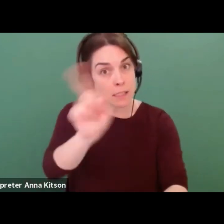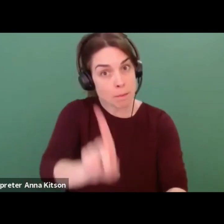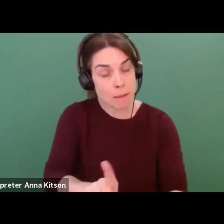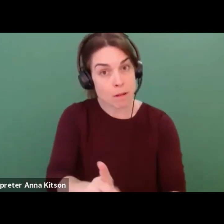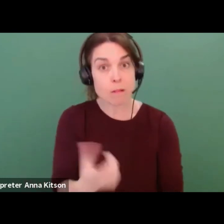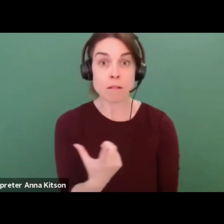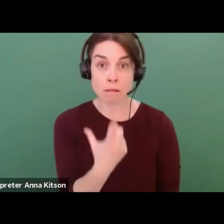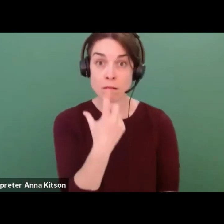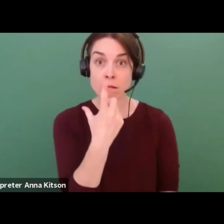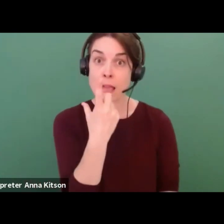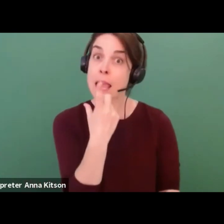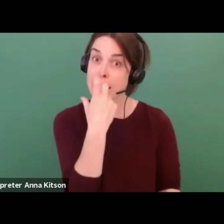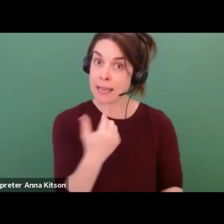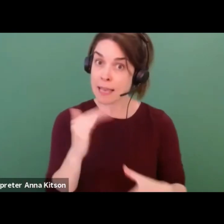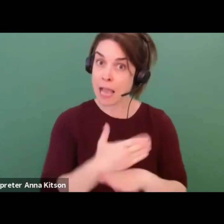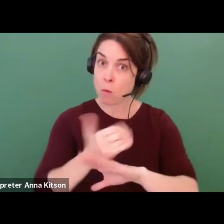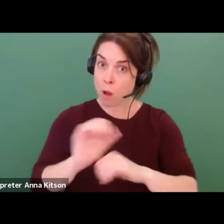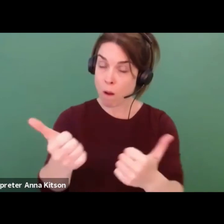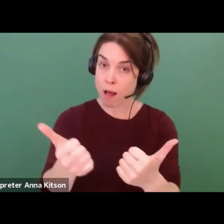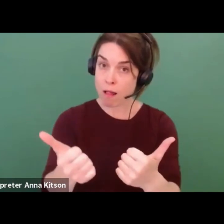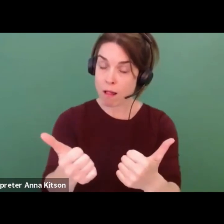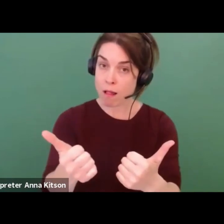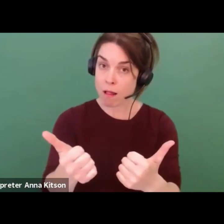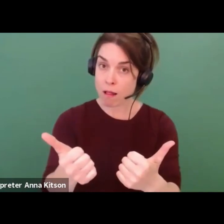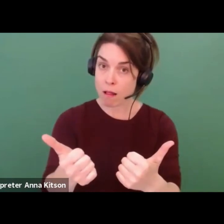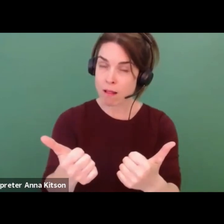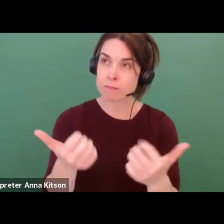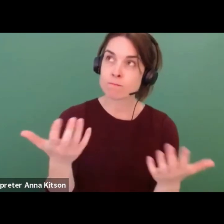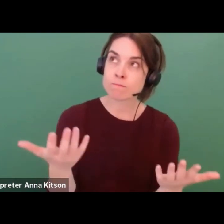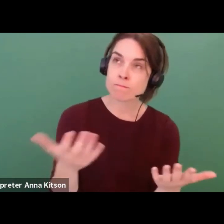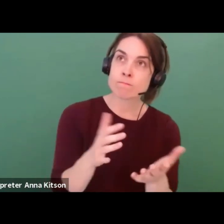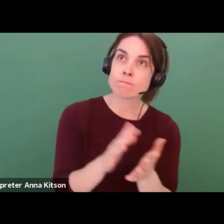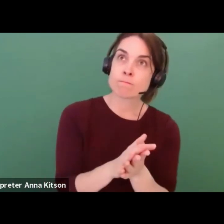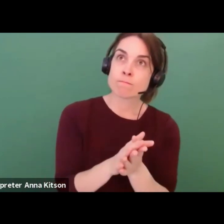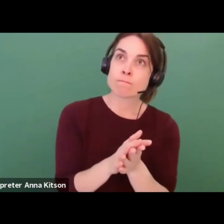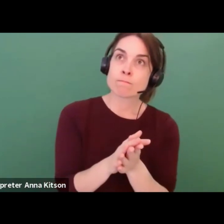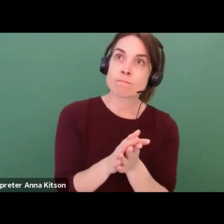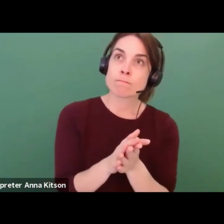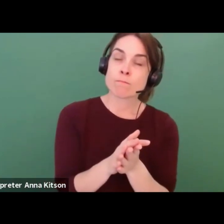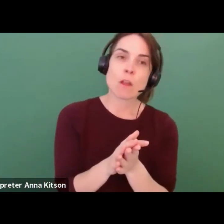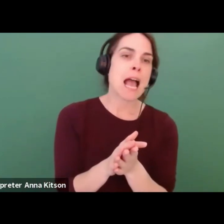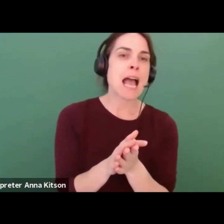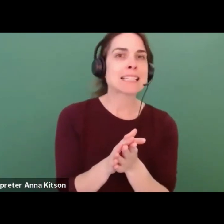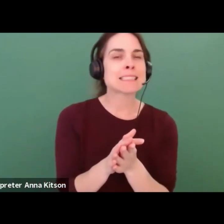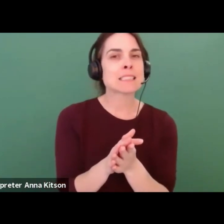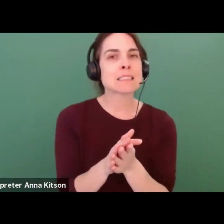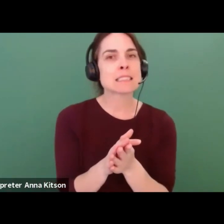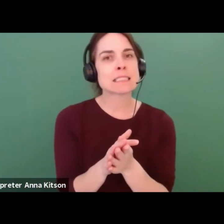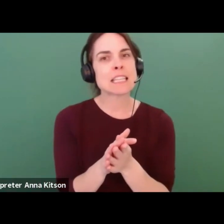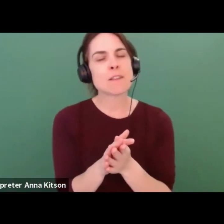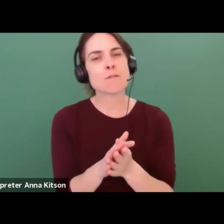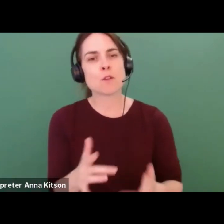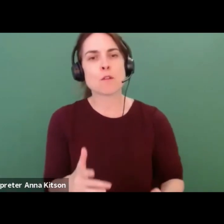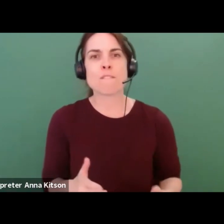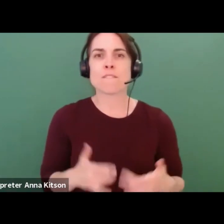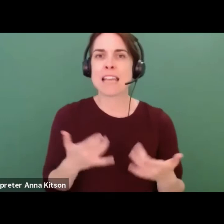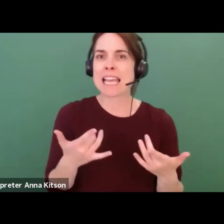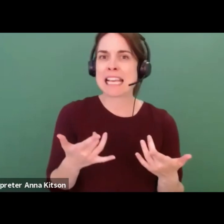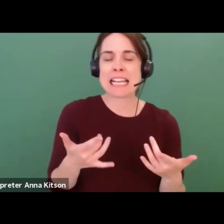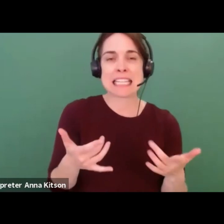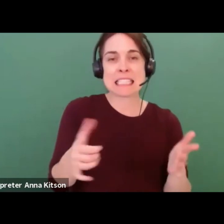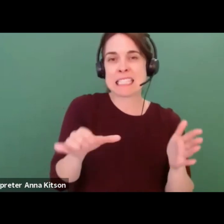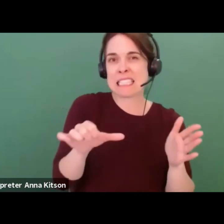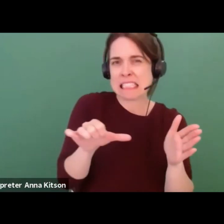work. And it's not necessarily as difficult or risky as it